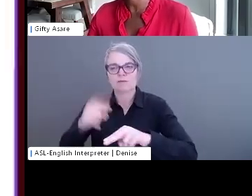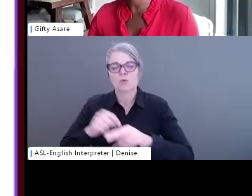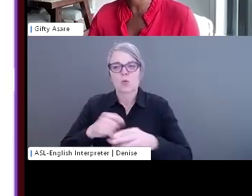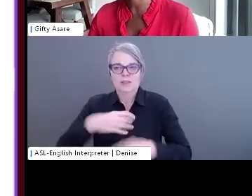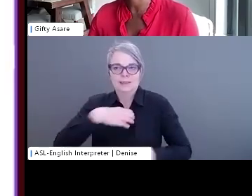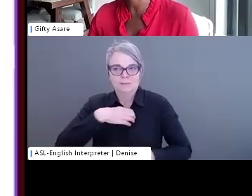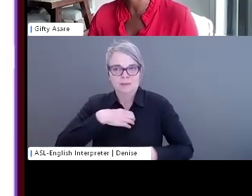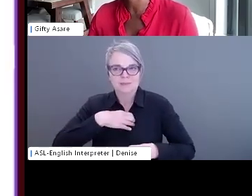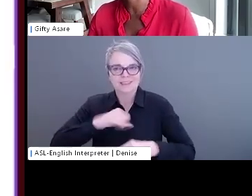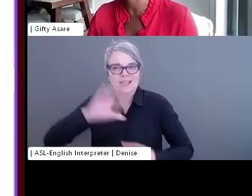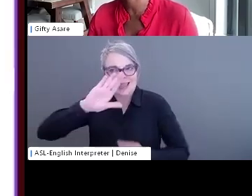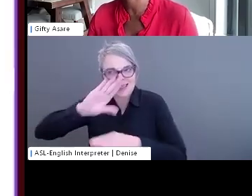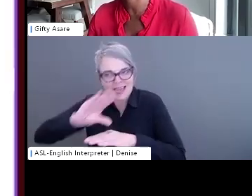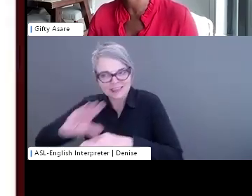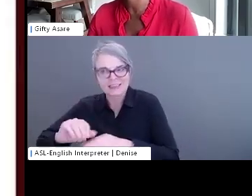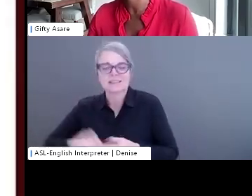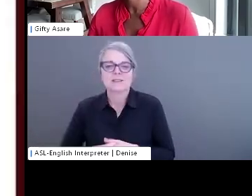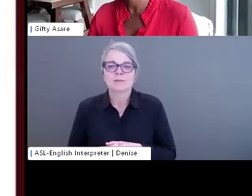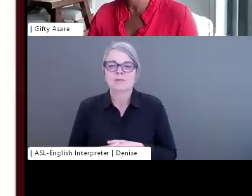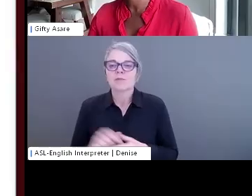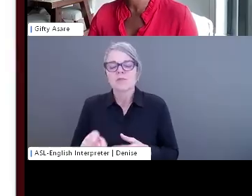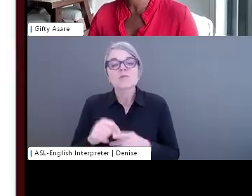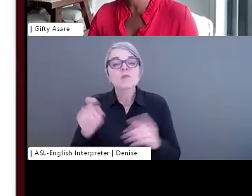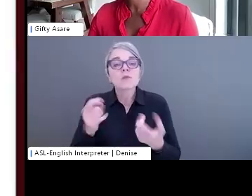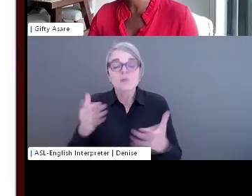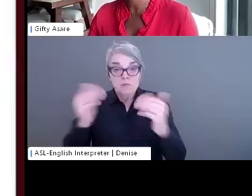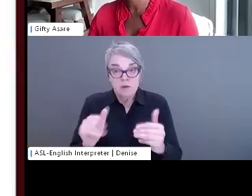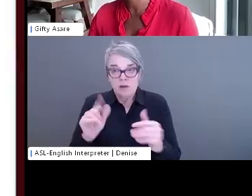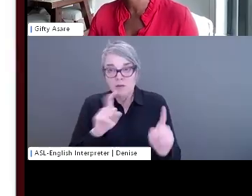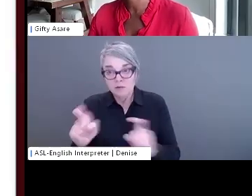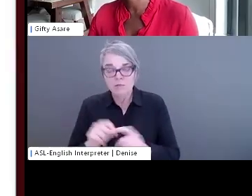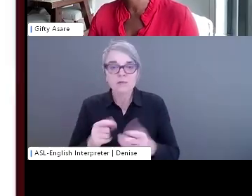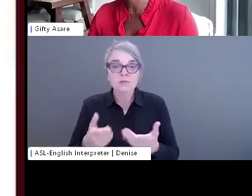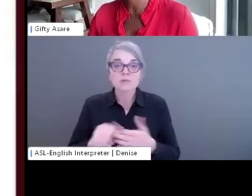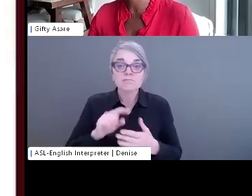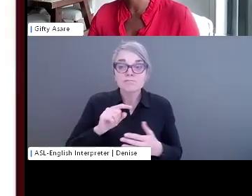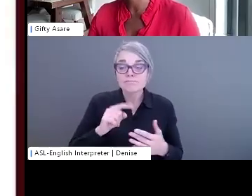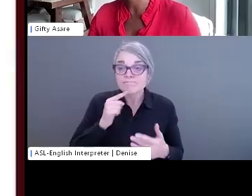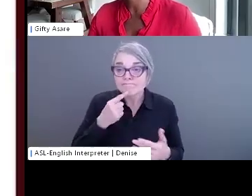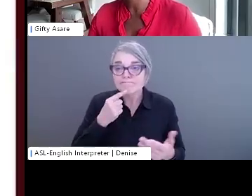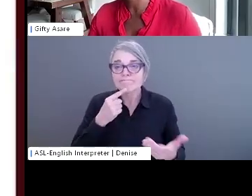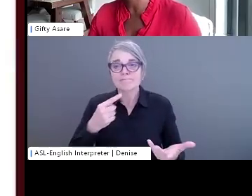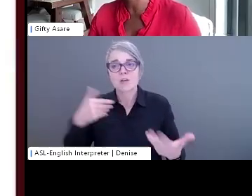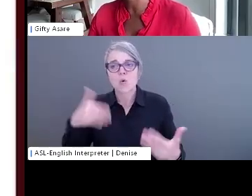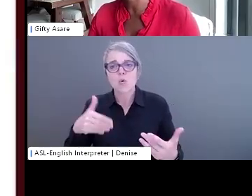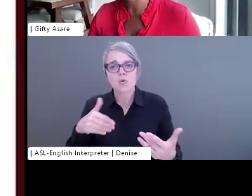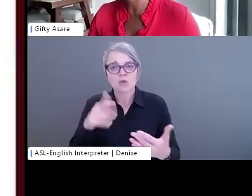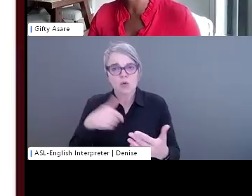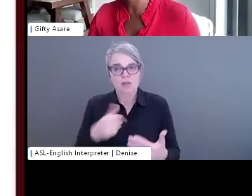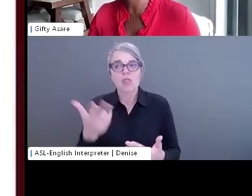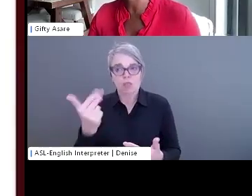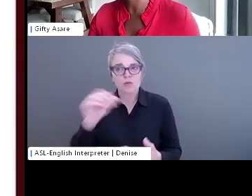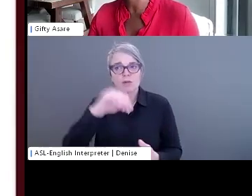And we also asked about the severity of these symptoms and saw that there was a 13% decrease in the severity of